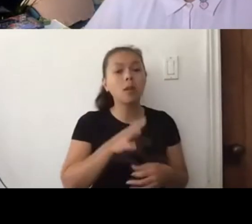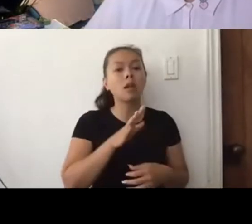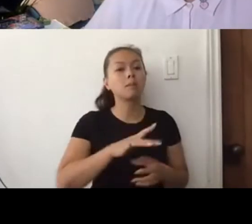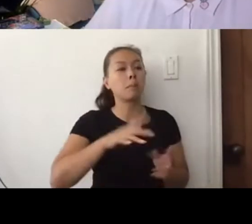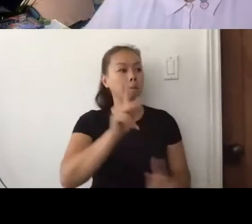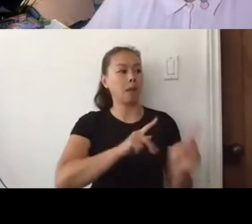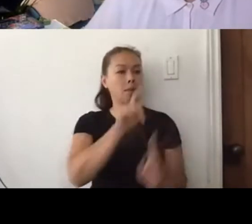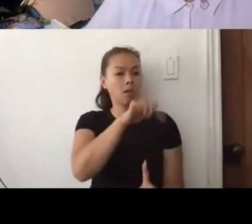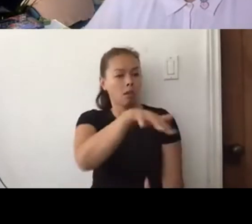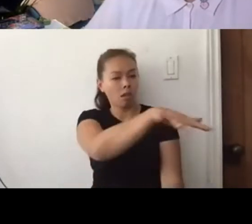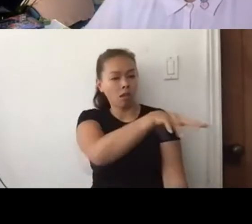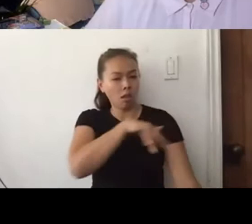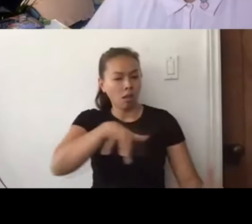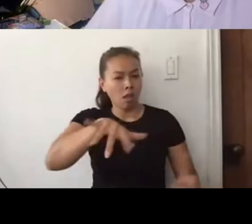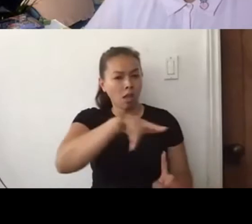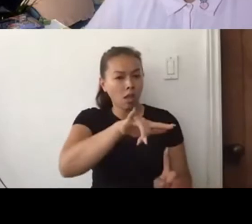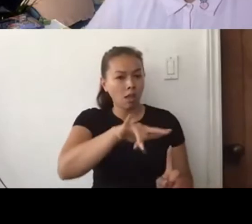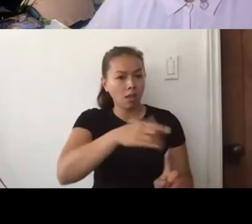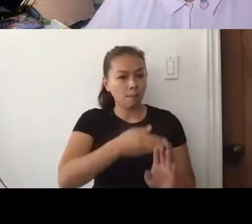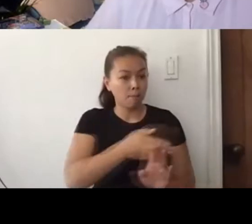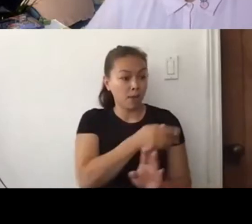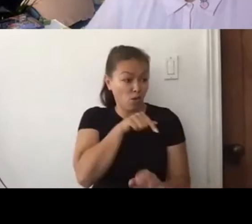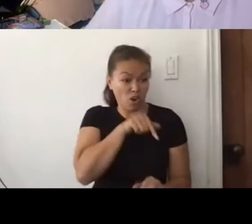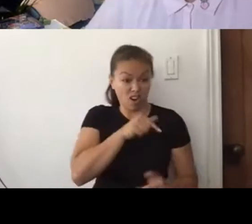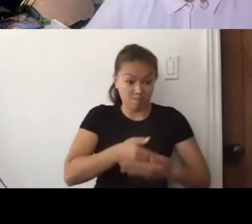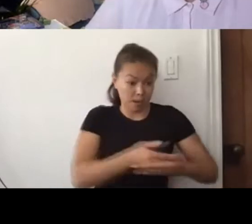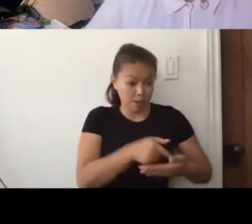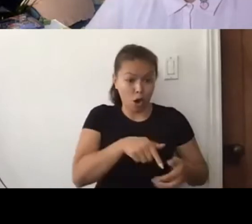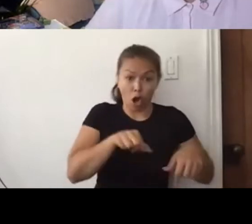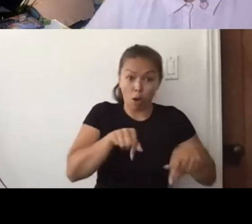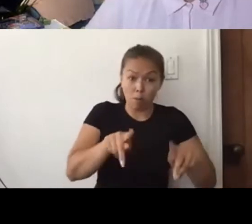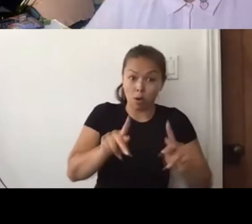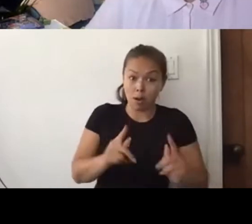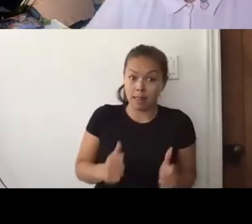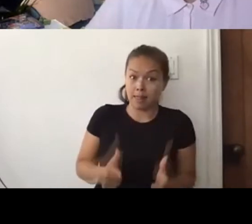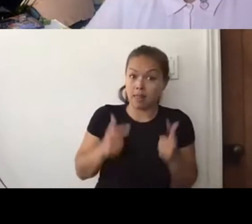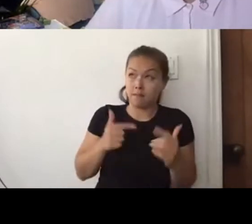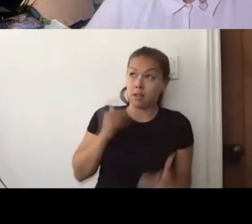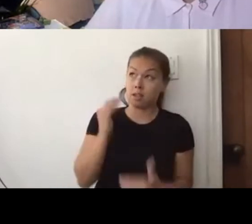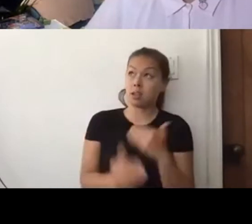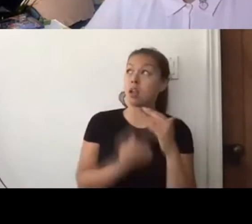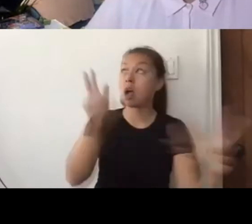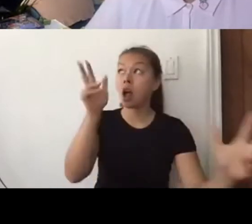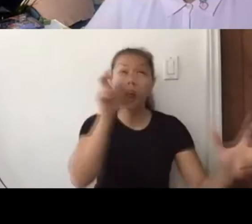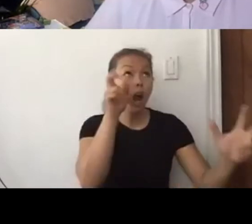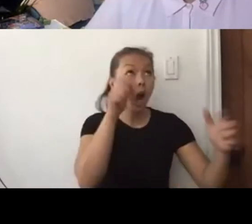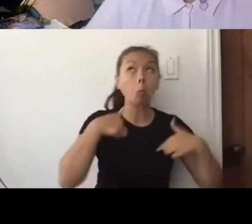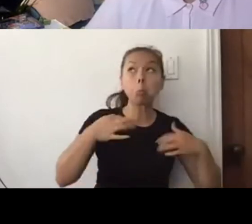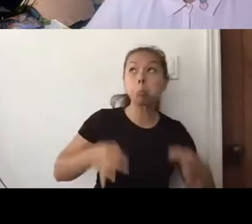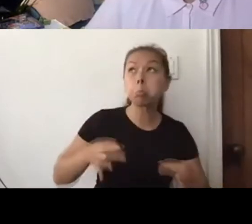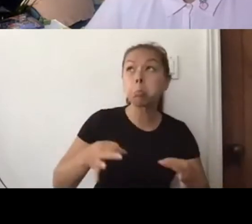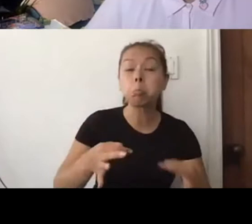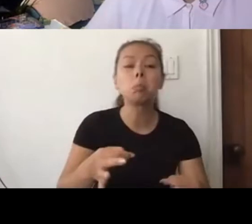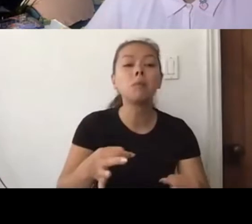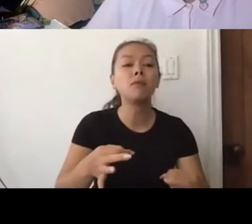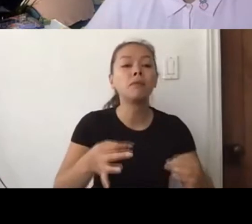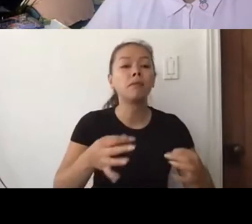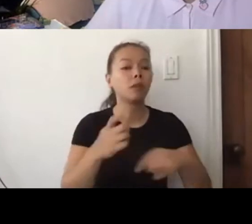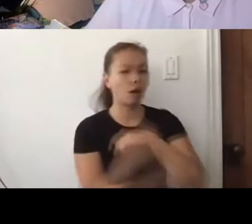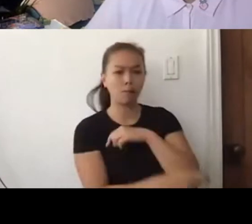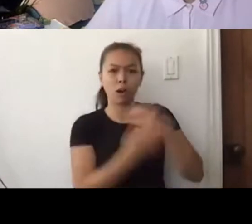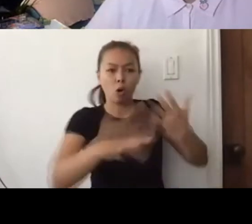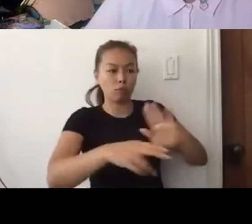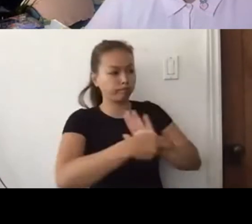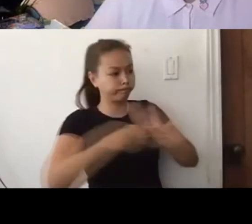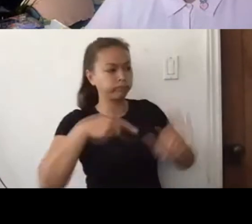be before you've even had the chance to live yet, right? And so that's oftentimes based on the gender that you're assigned at birth. And so as